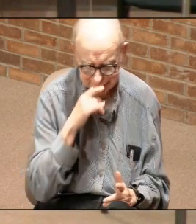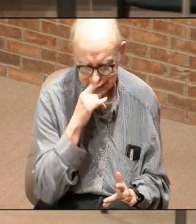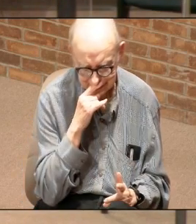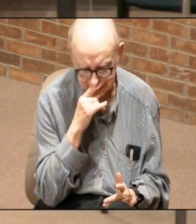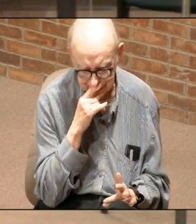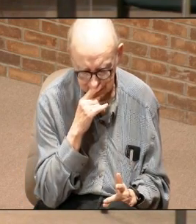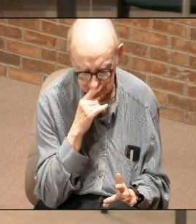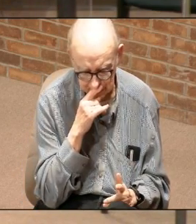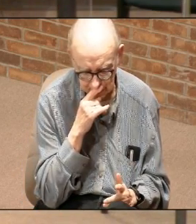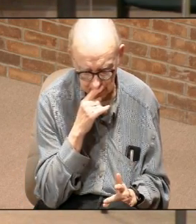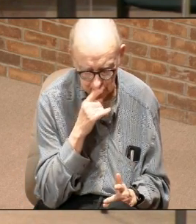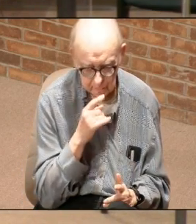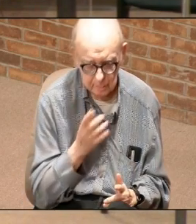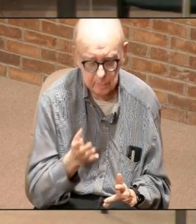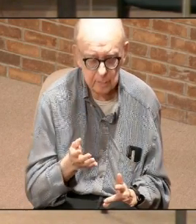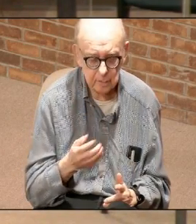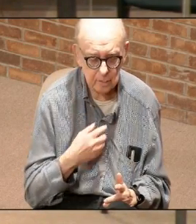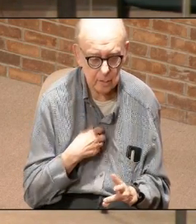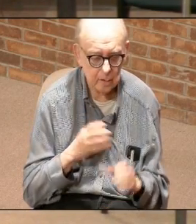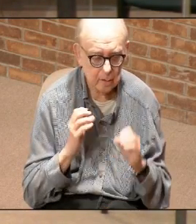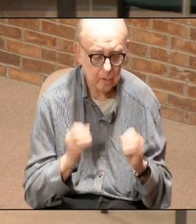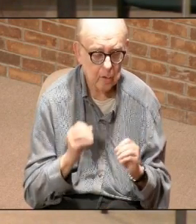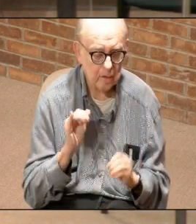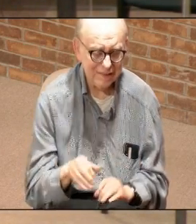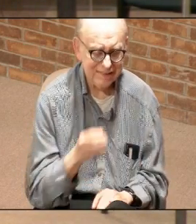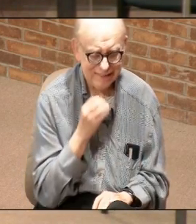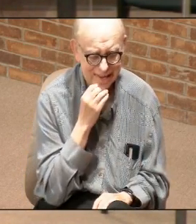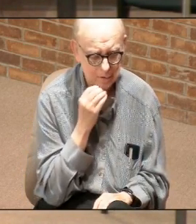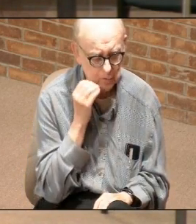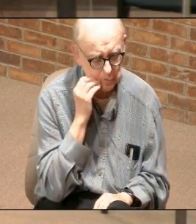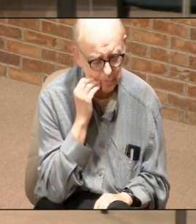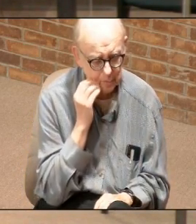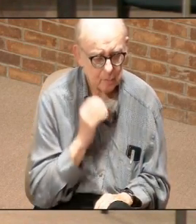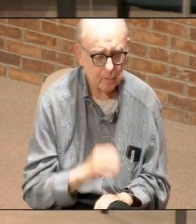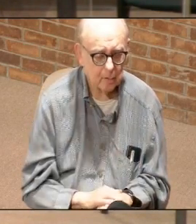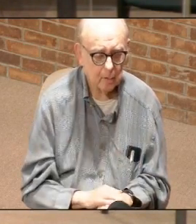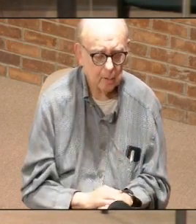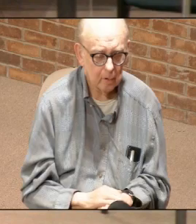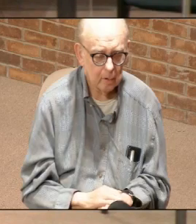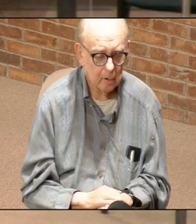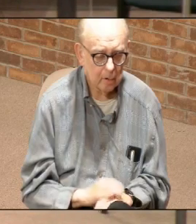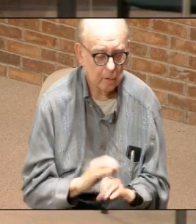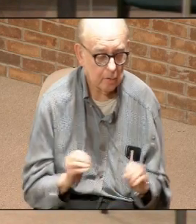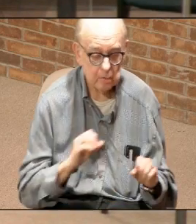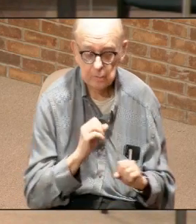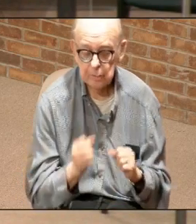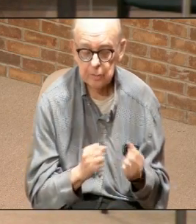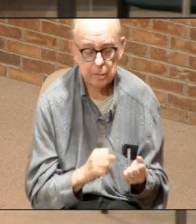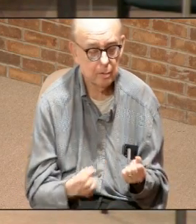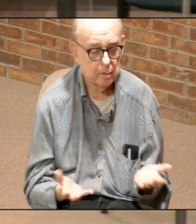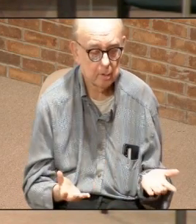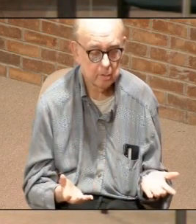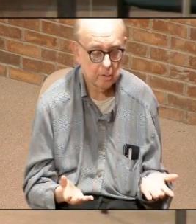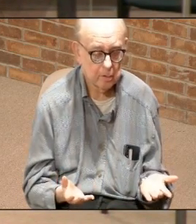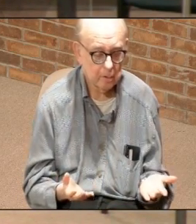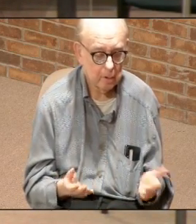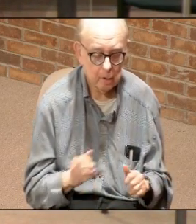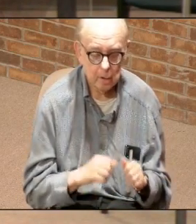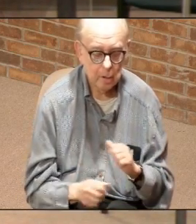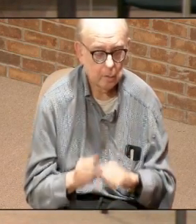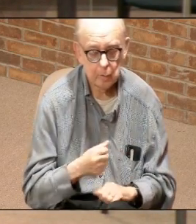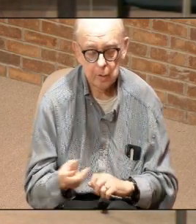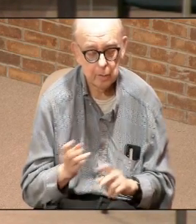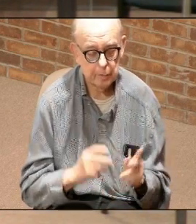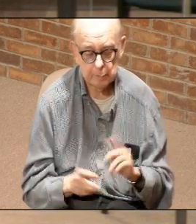kids are taught to stay home. No social activity or interaction with